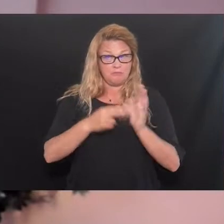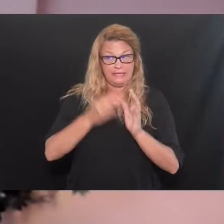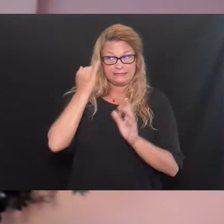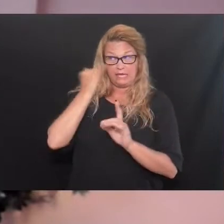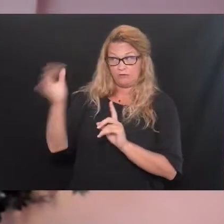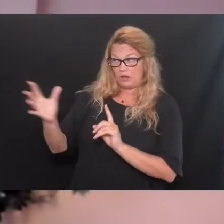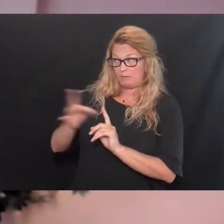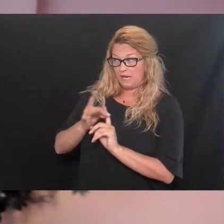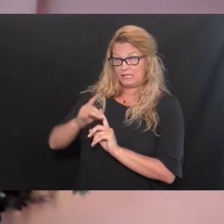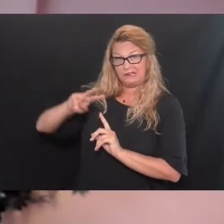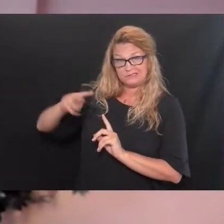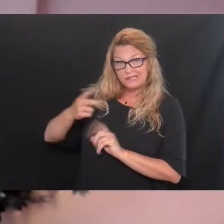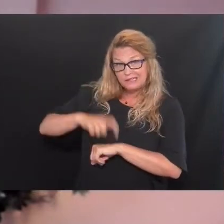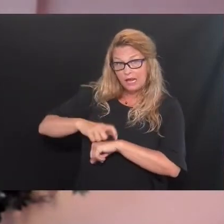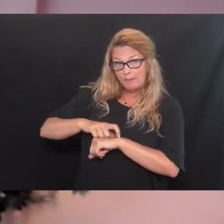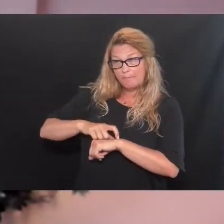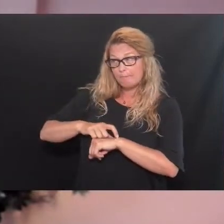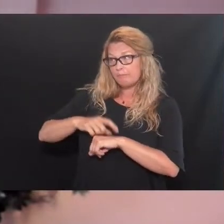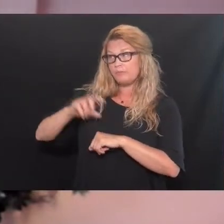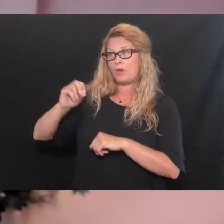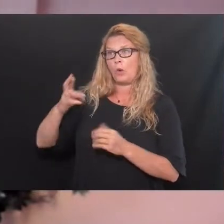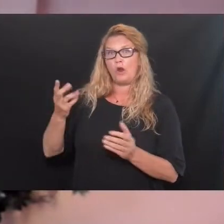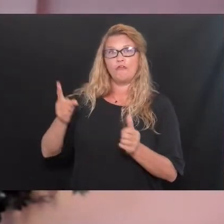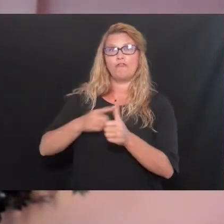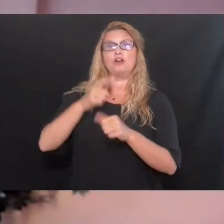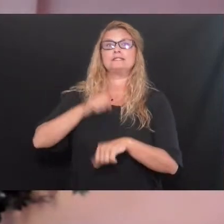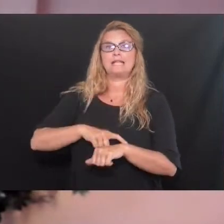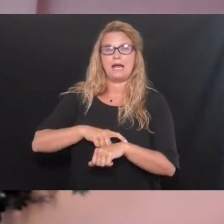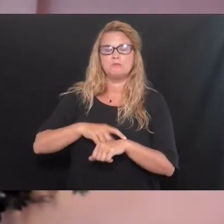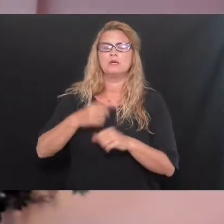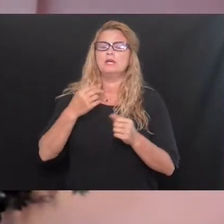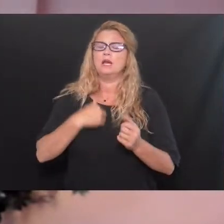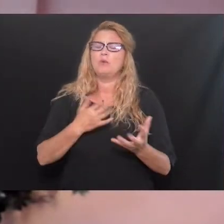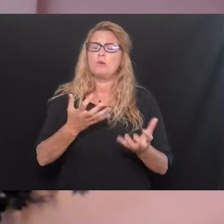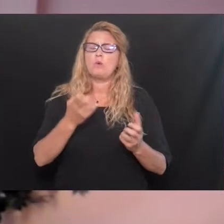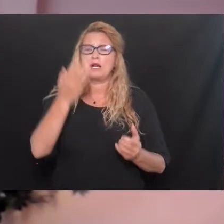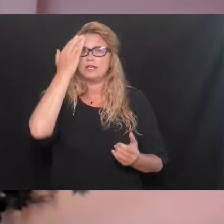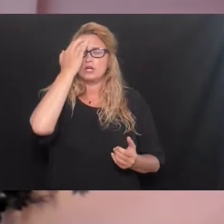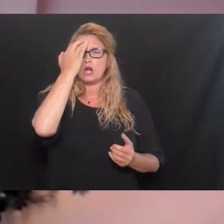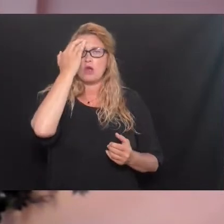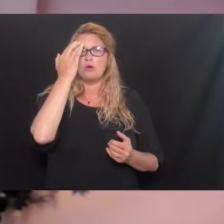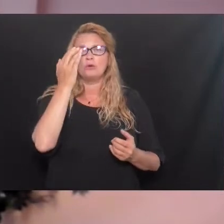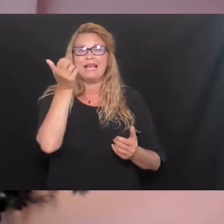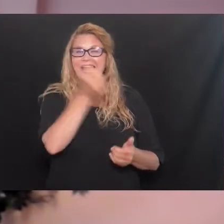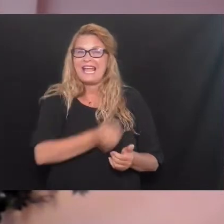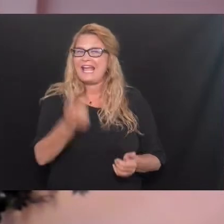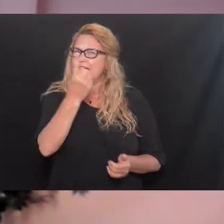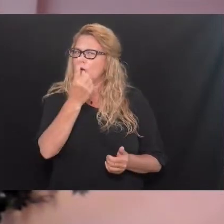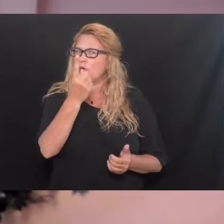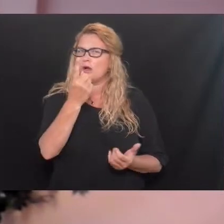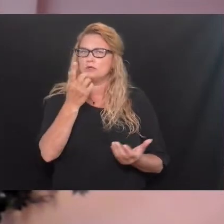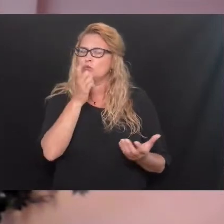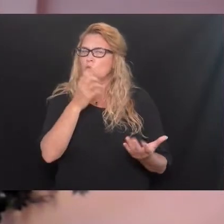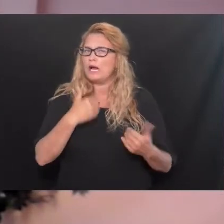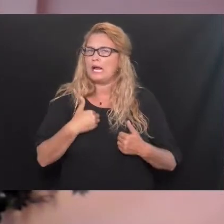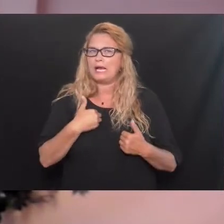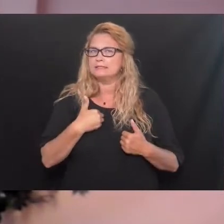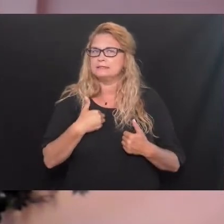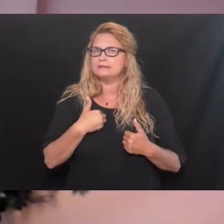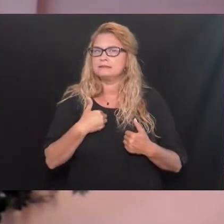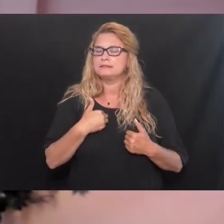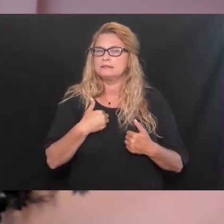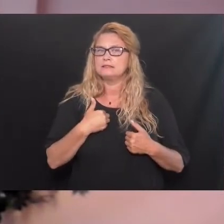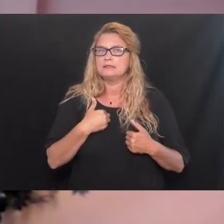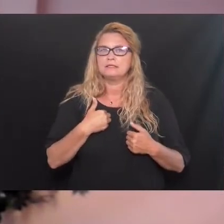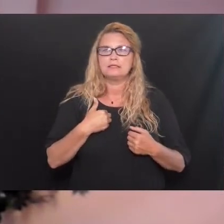first time with COVID-19. And we're also monitoring whether anybody who does have a breakthrough